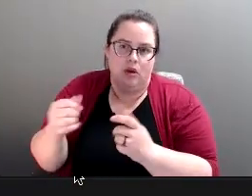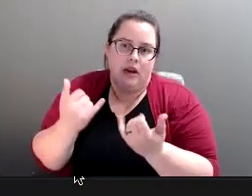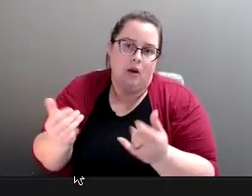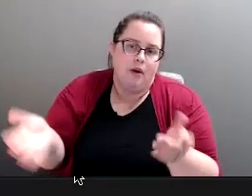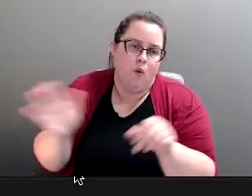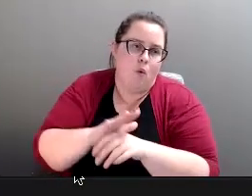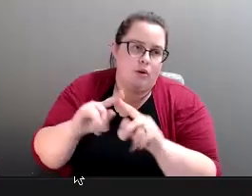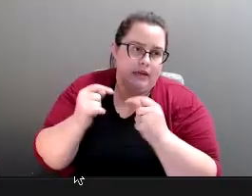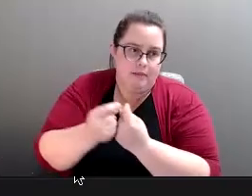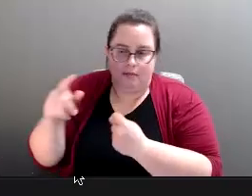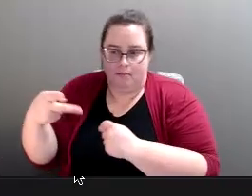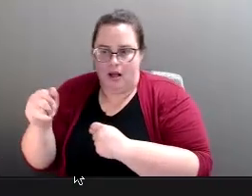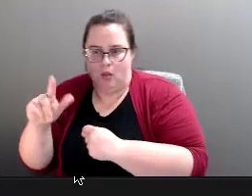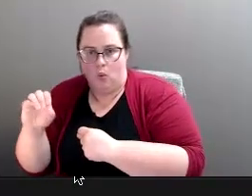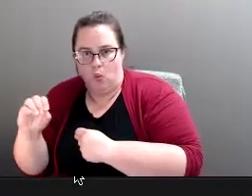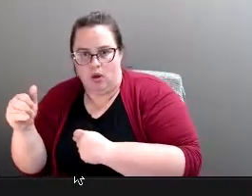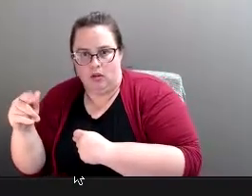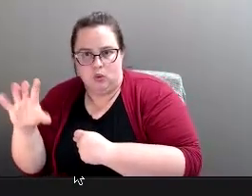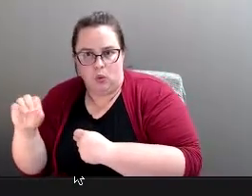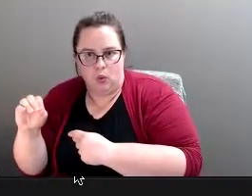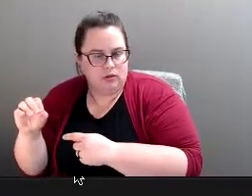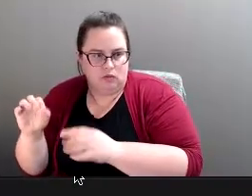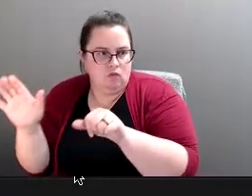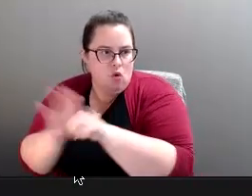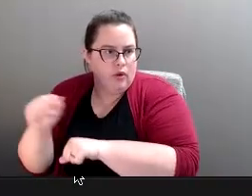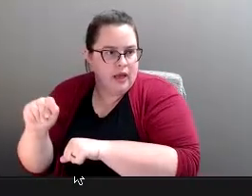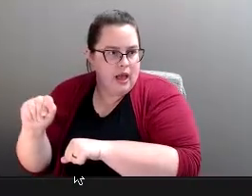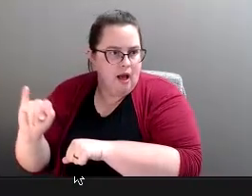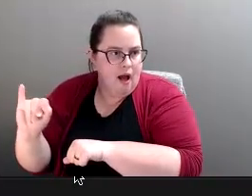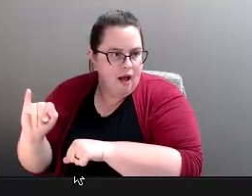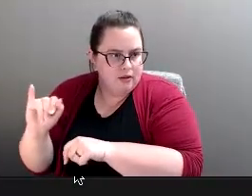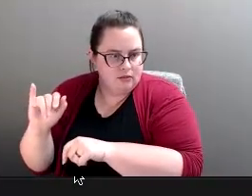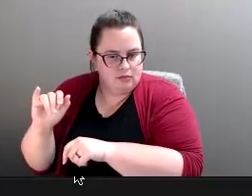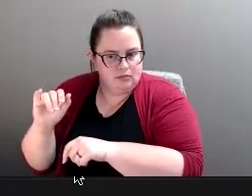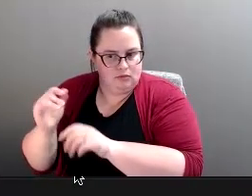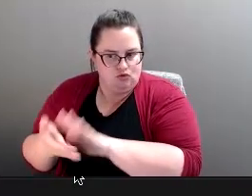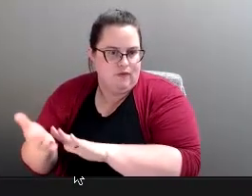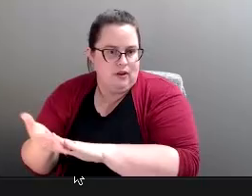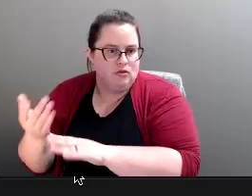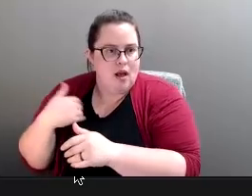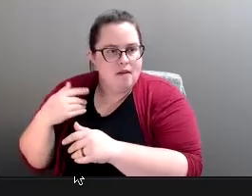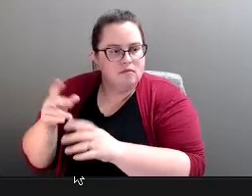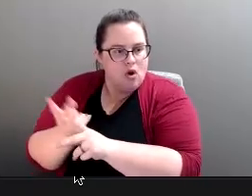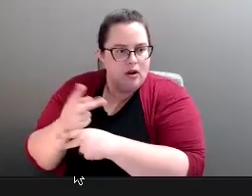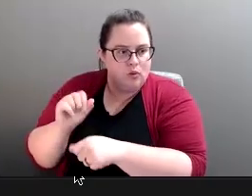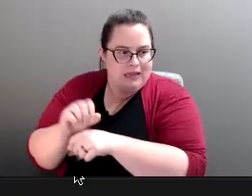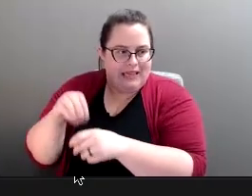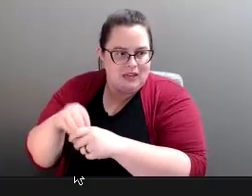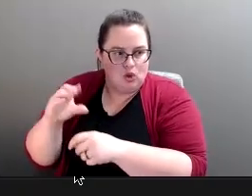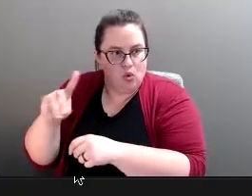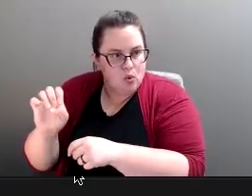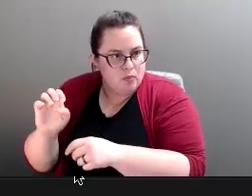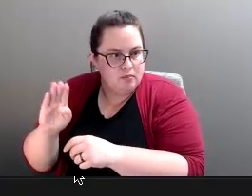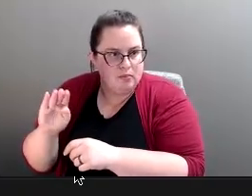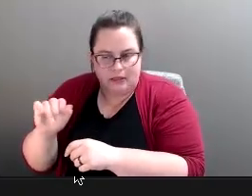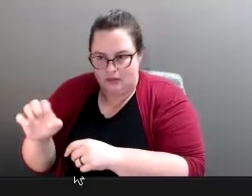in Palo Alto, we're it's AI driven. Like we actually have product working in the code base, which is like remarkable and crazy,